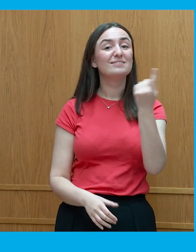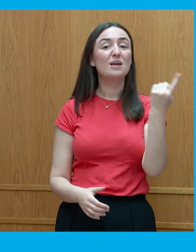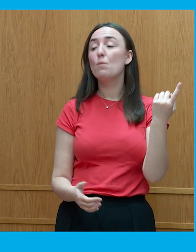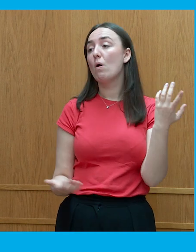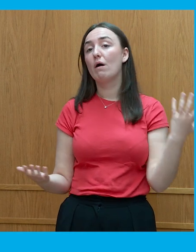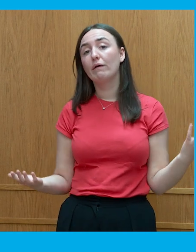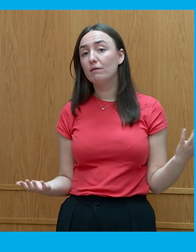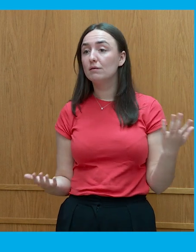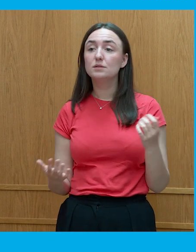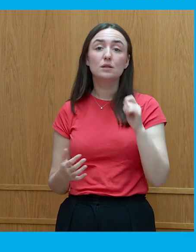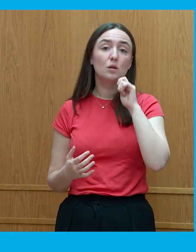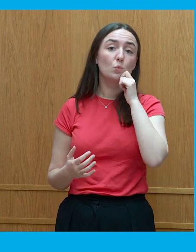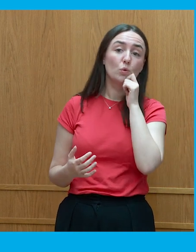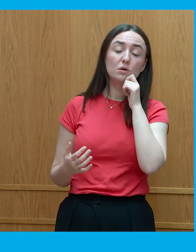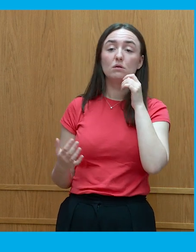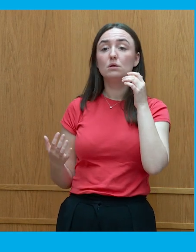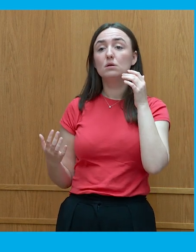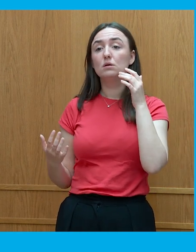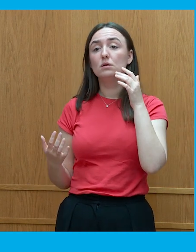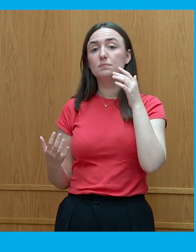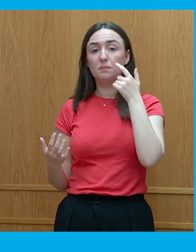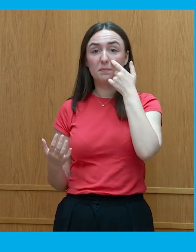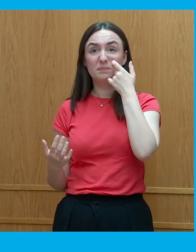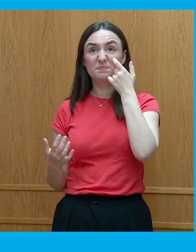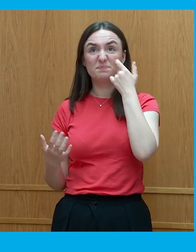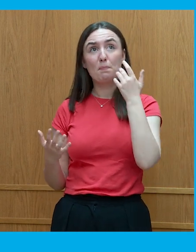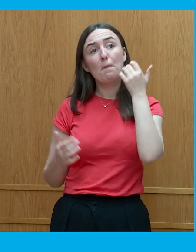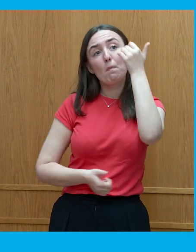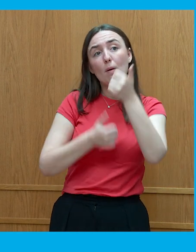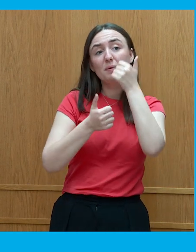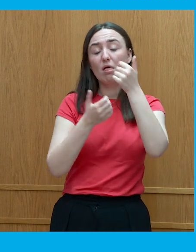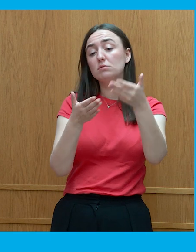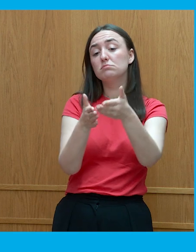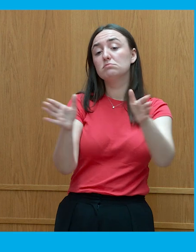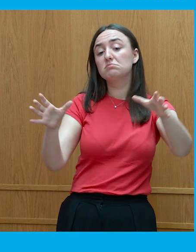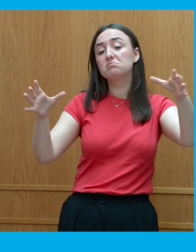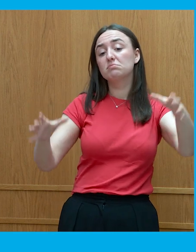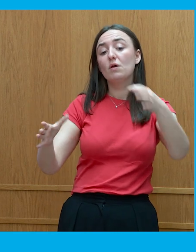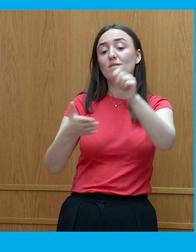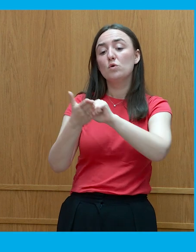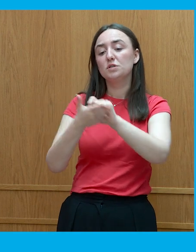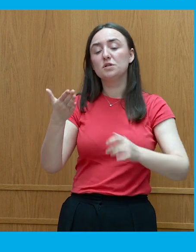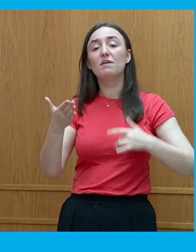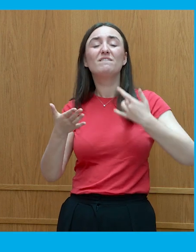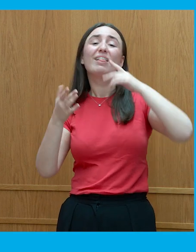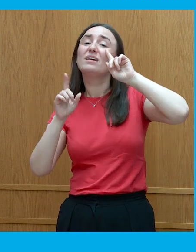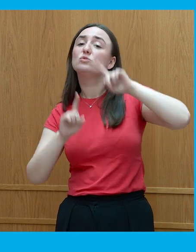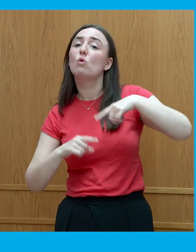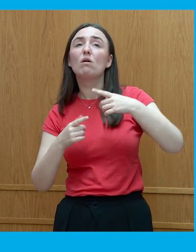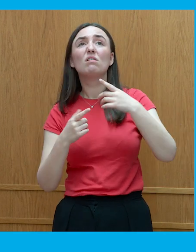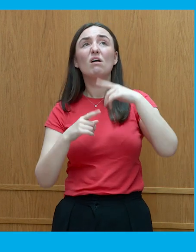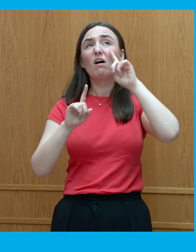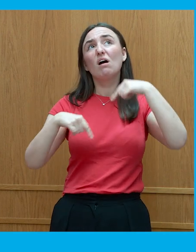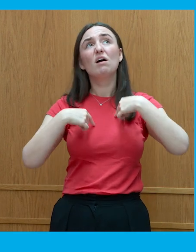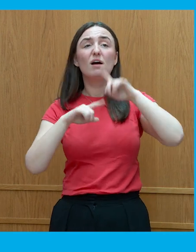would appeal in a populist way to a range of voters that felt like they weren't being listened to. And it would